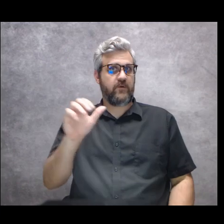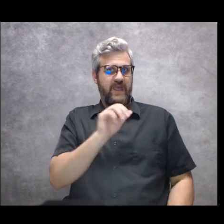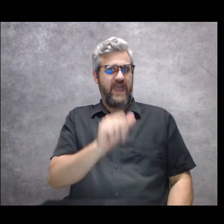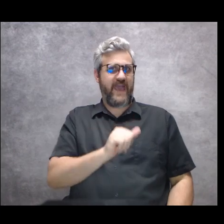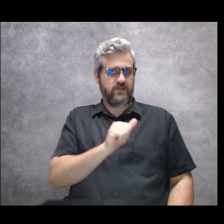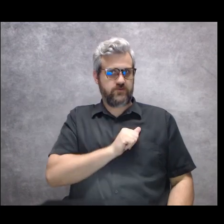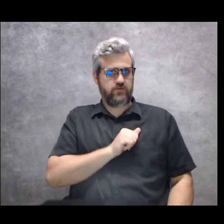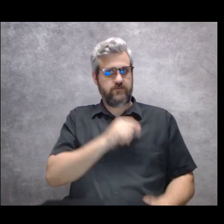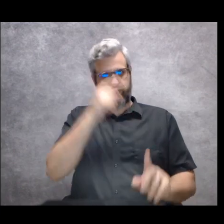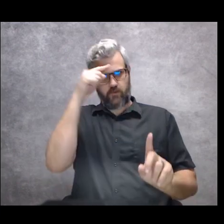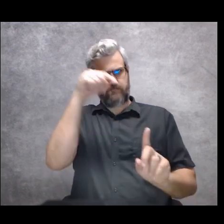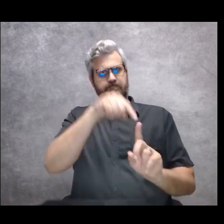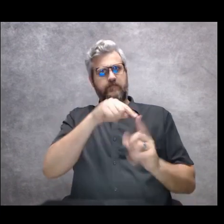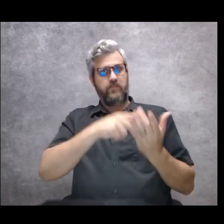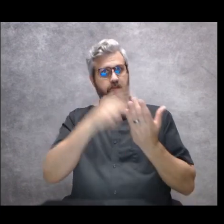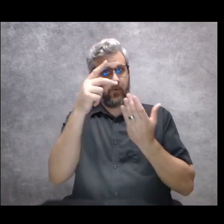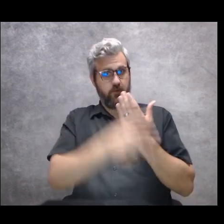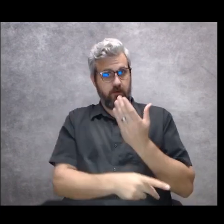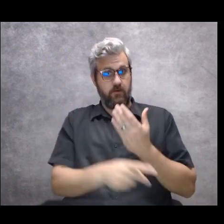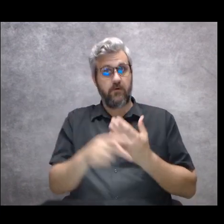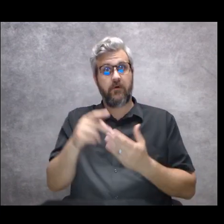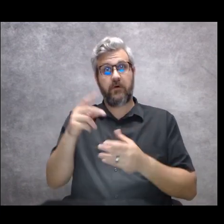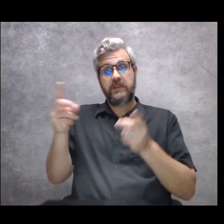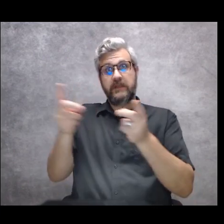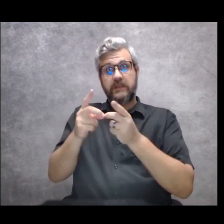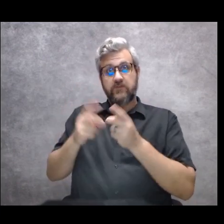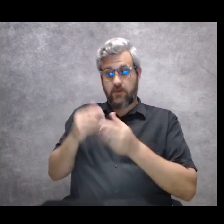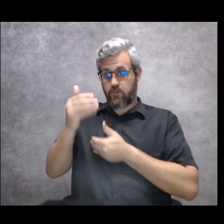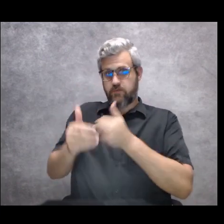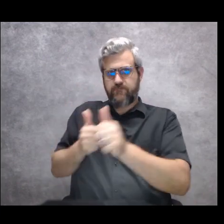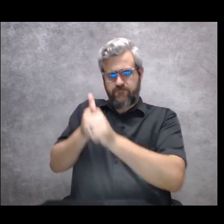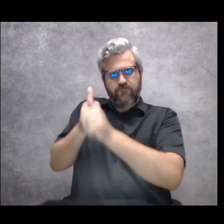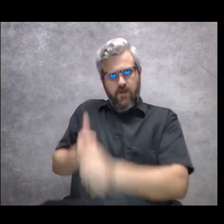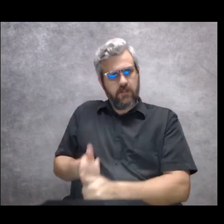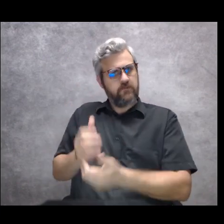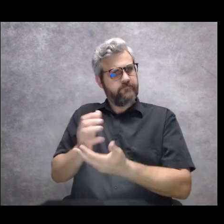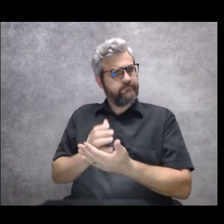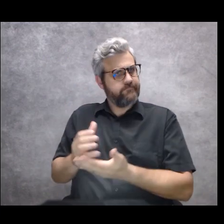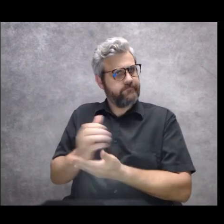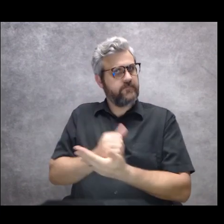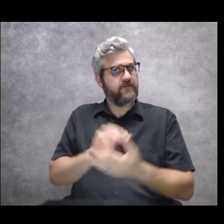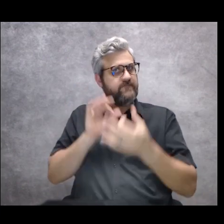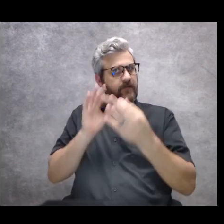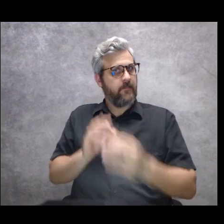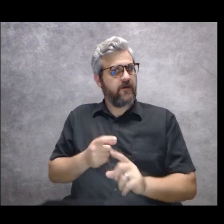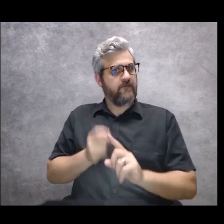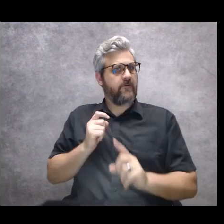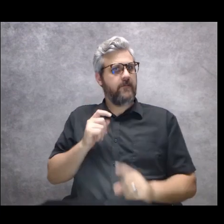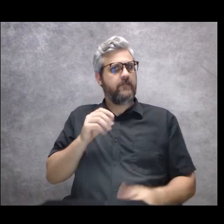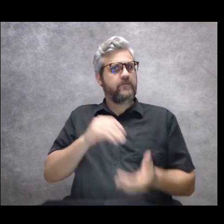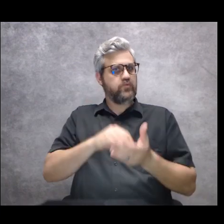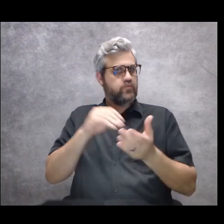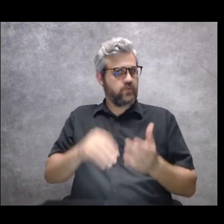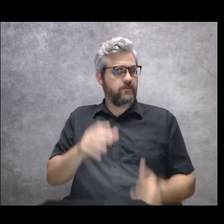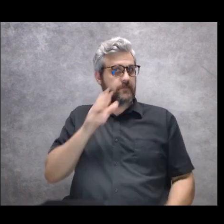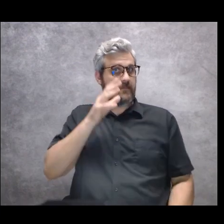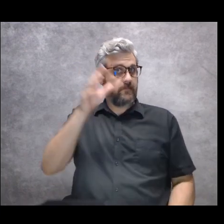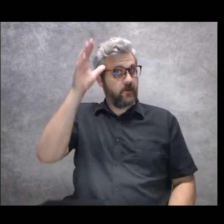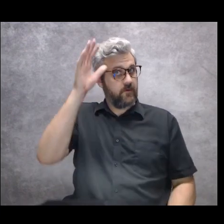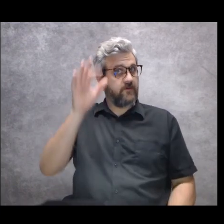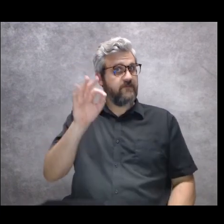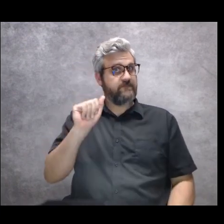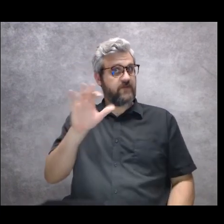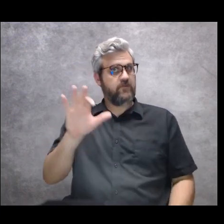to collect feedback from students, parents, and faculty about the GT program. Then analyze the feedback